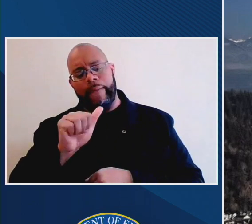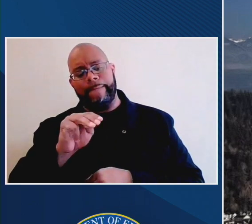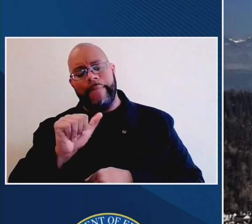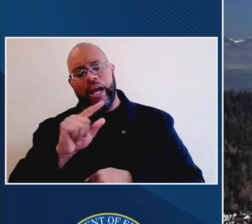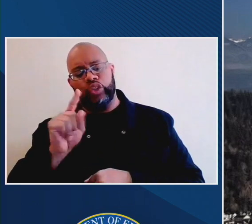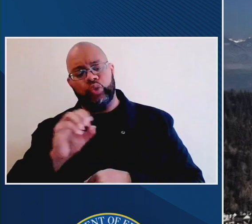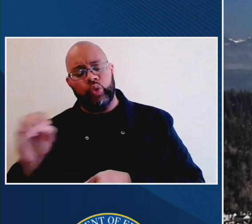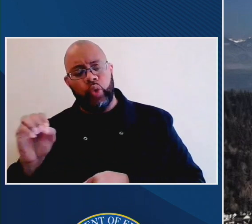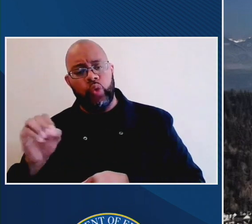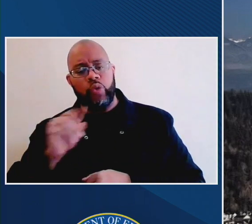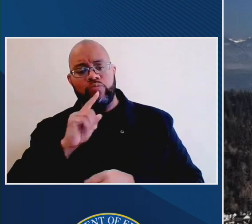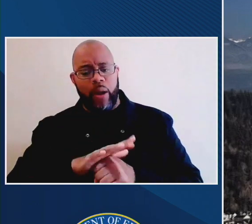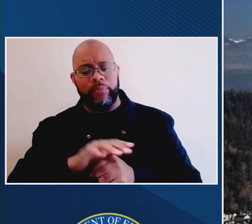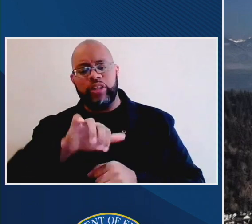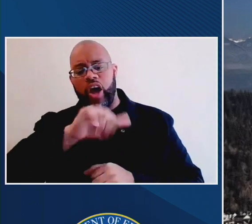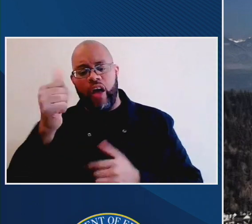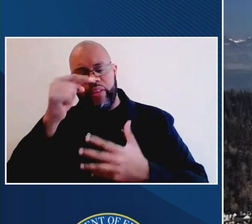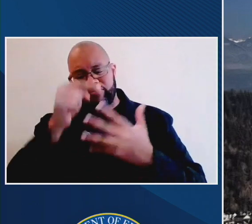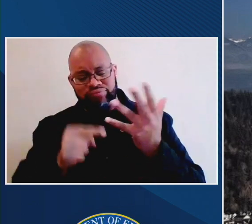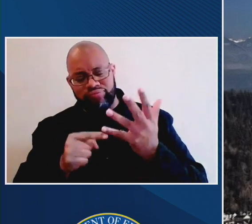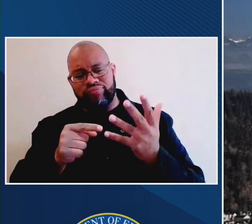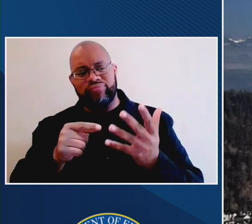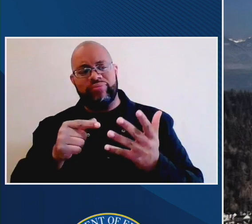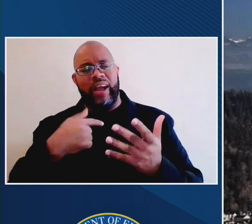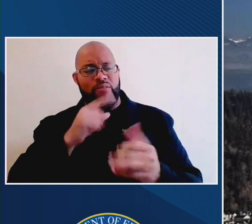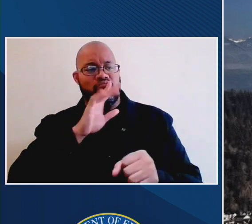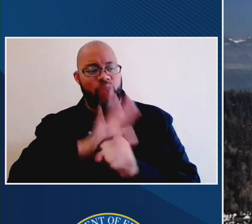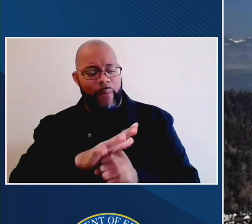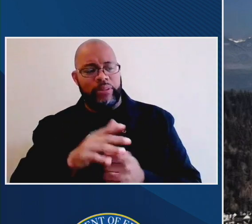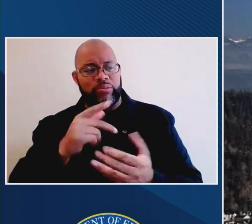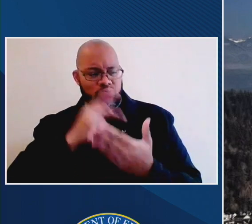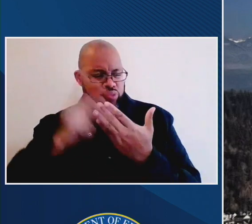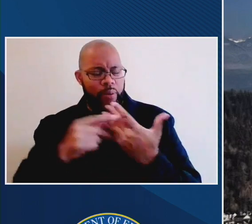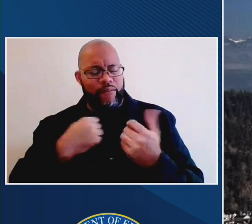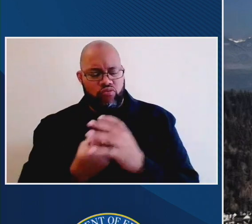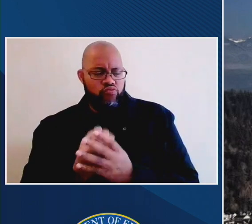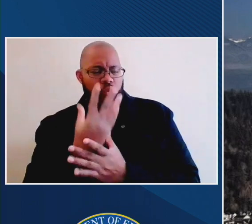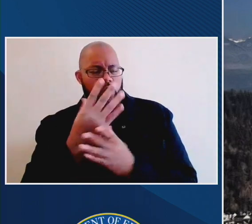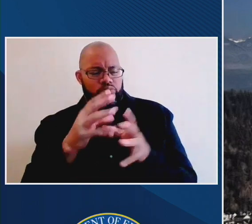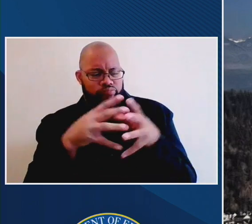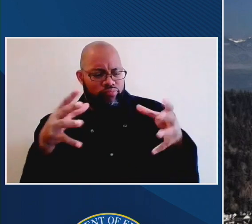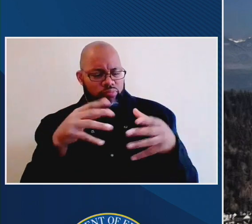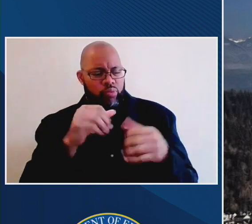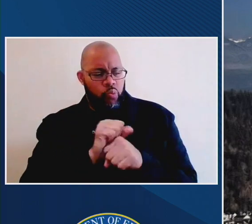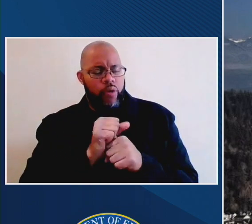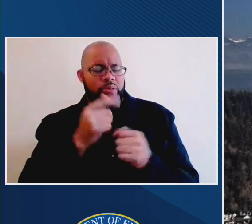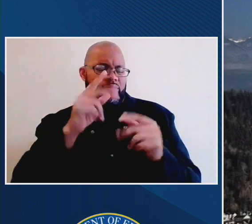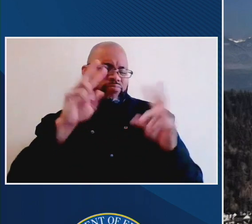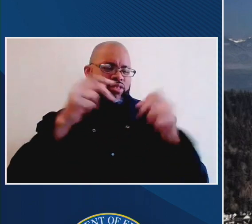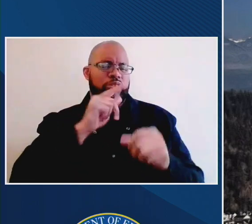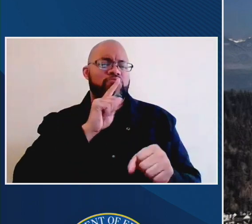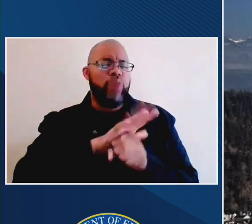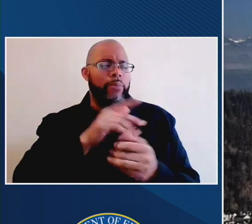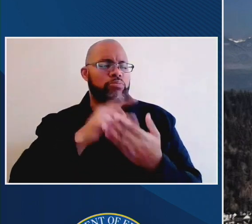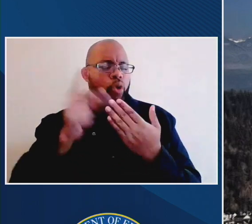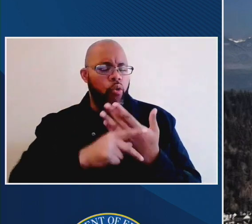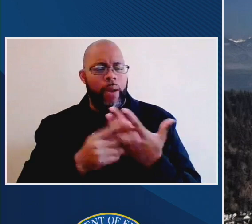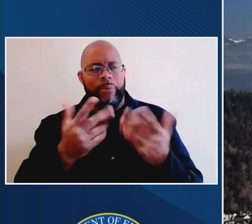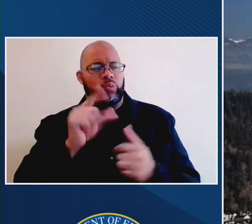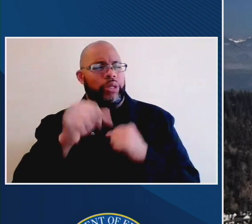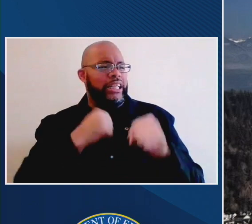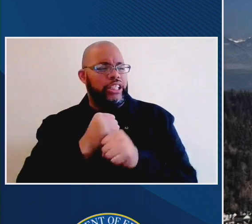as a newcomer to the process, I'm curious as to when, and having missed the morning,